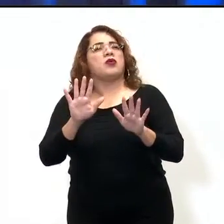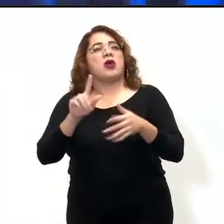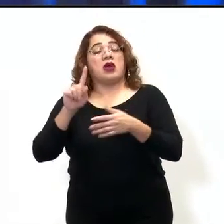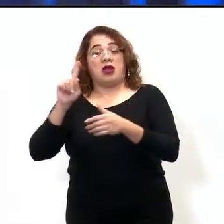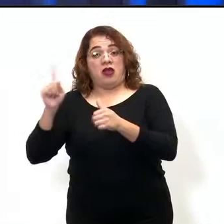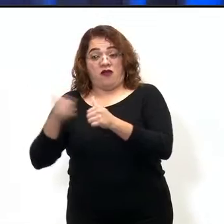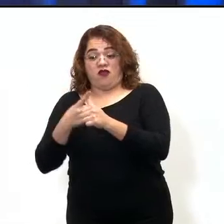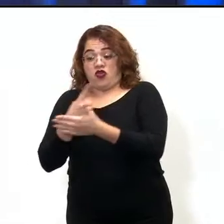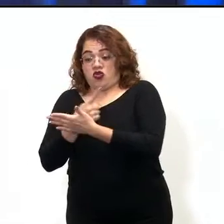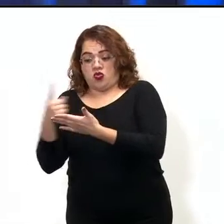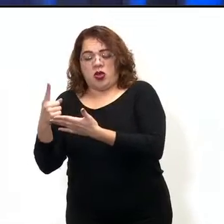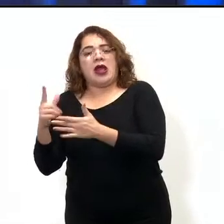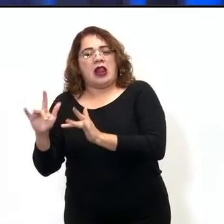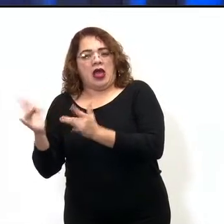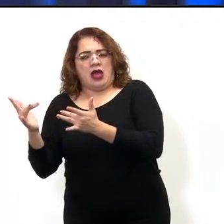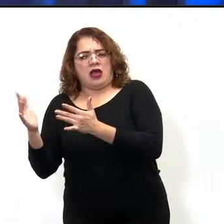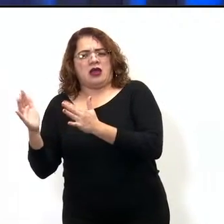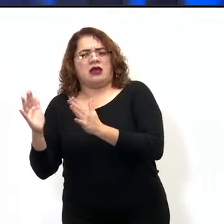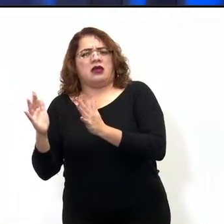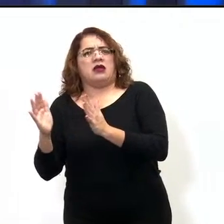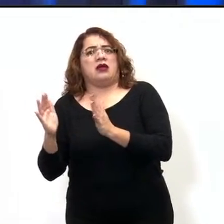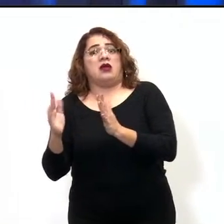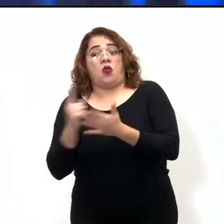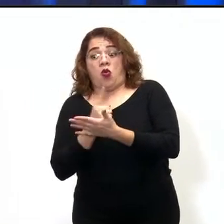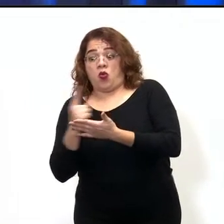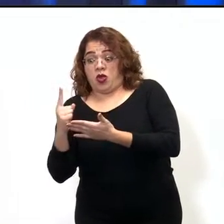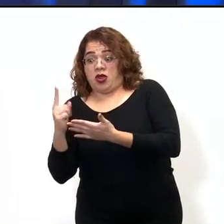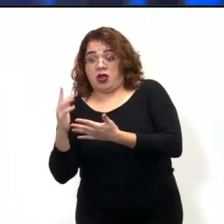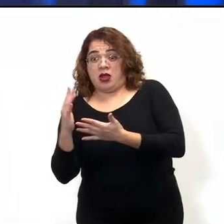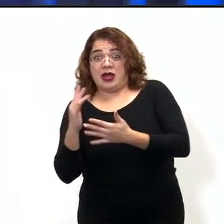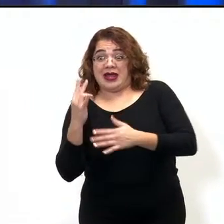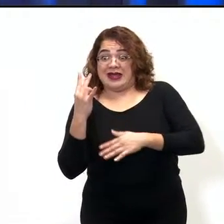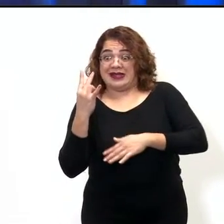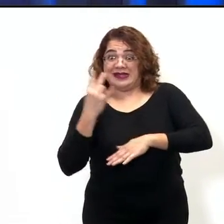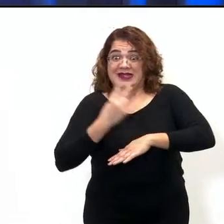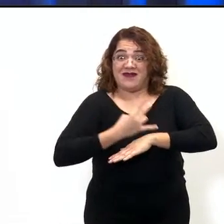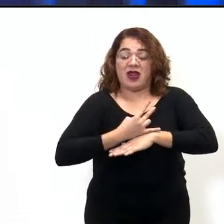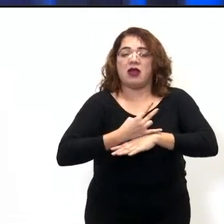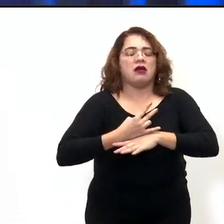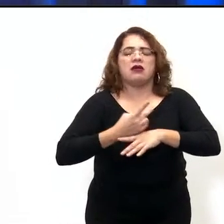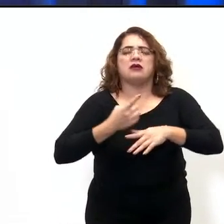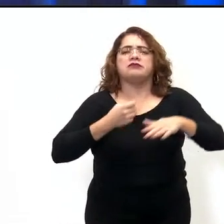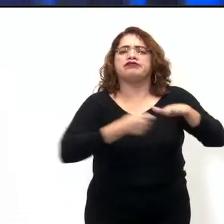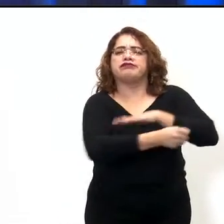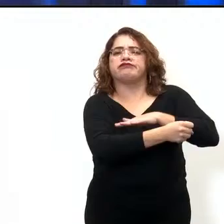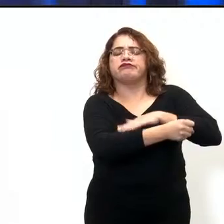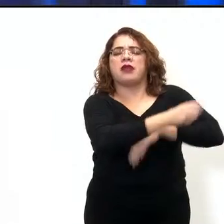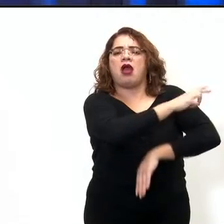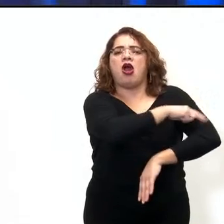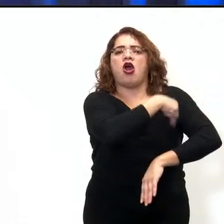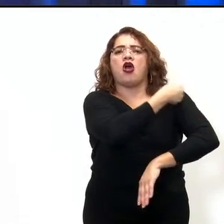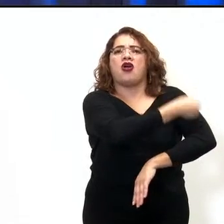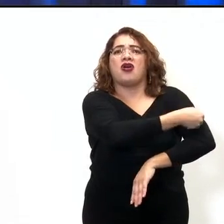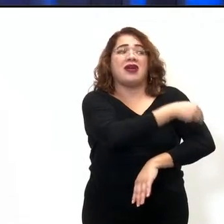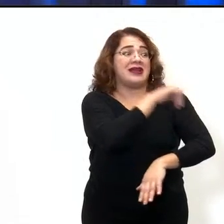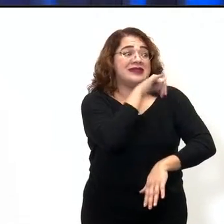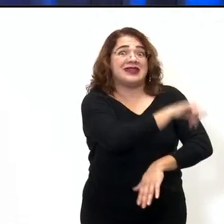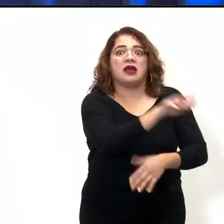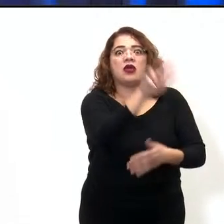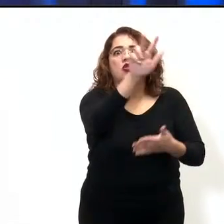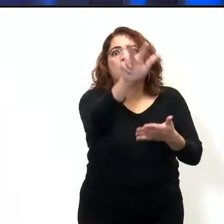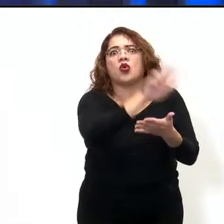where she had symptoms, she was hospitalized. She actually was in the hospital for 3